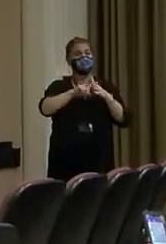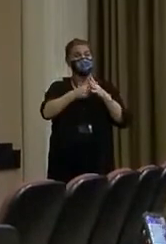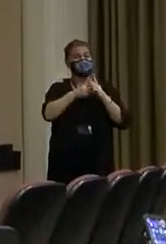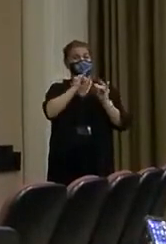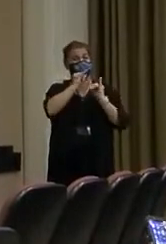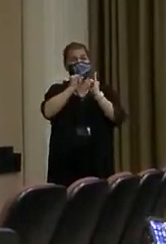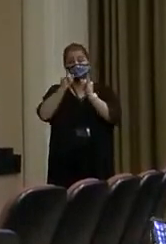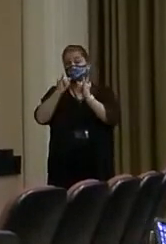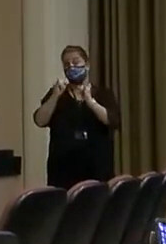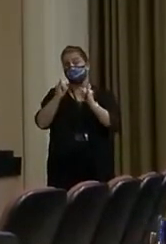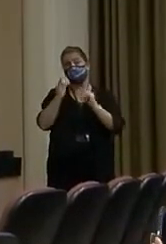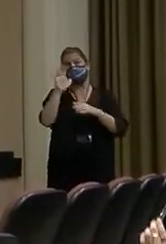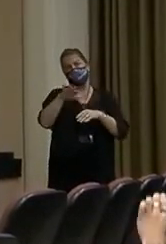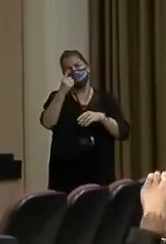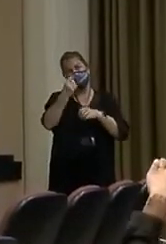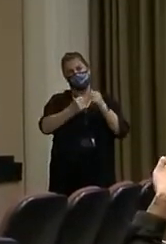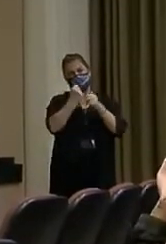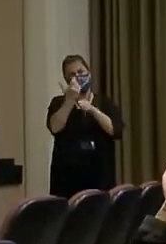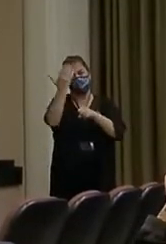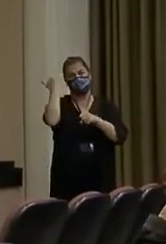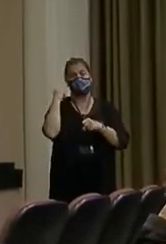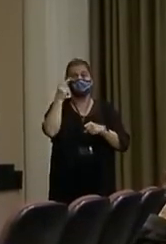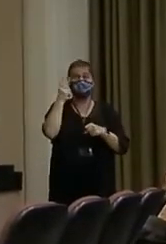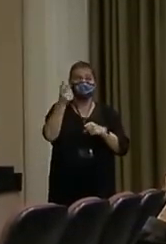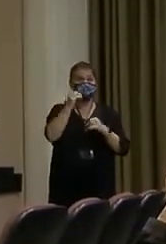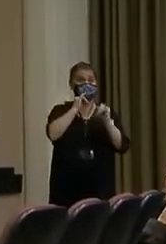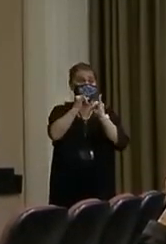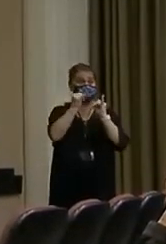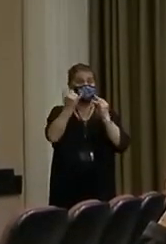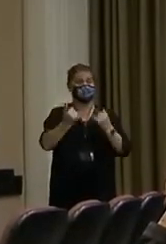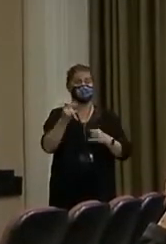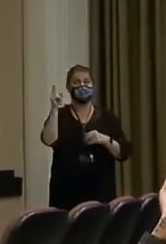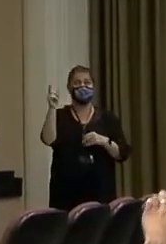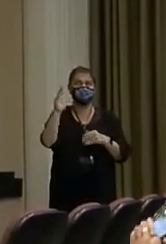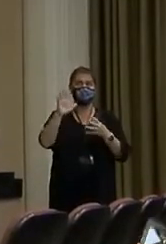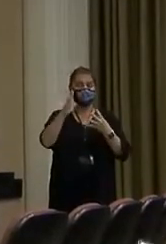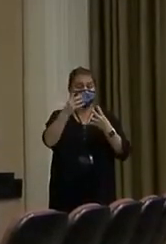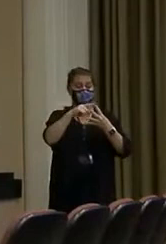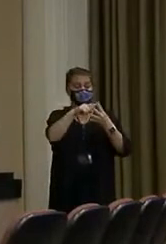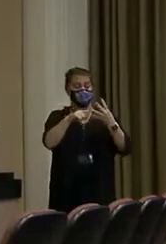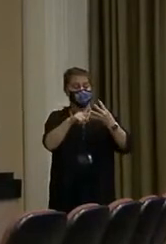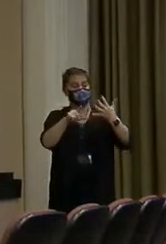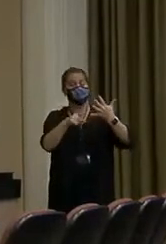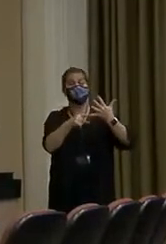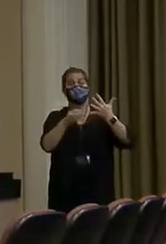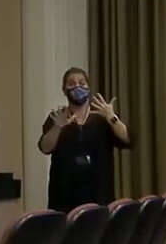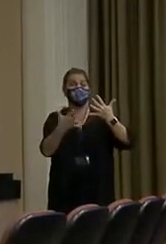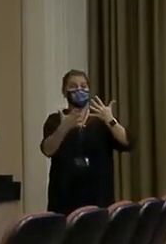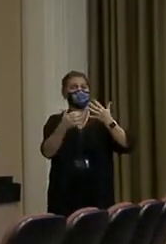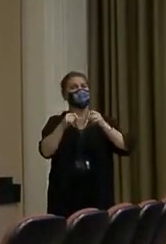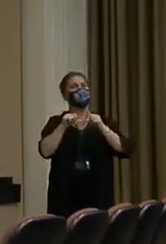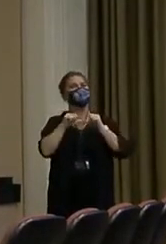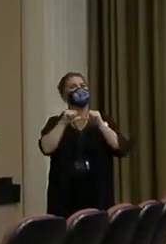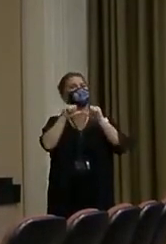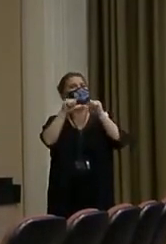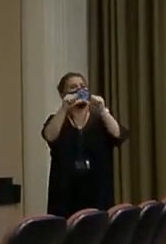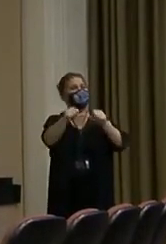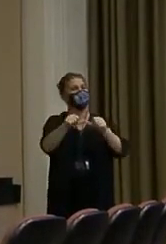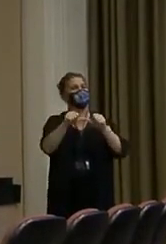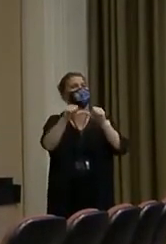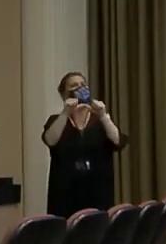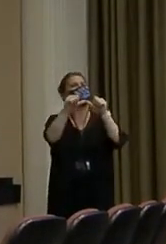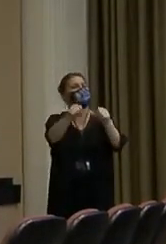And you saw these interviews now. And I think the fifth theme, if we had to add it, would be resilience. Yeah, absolutely.